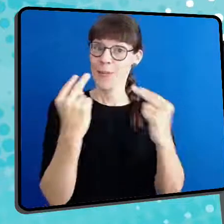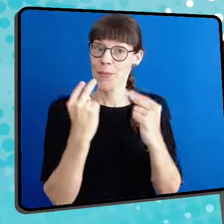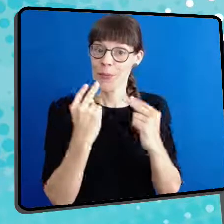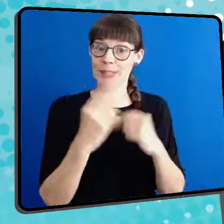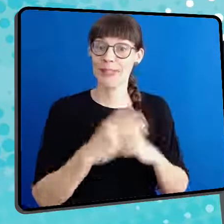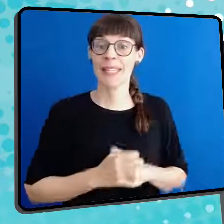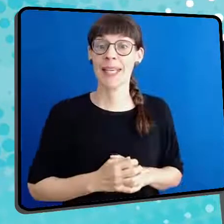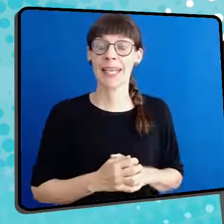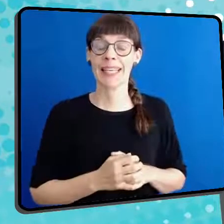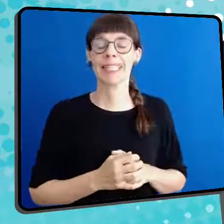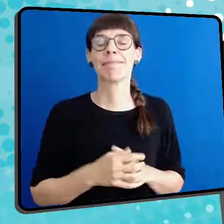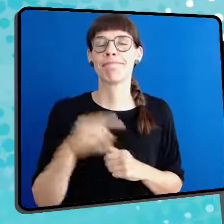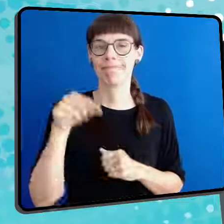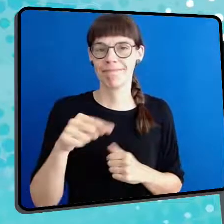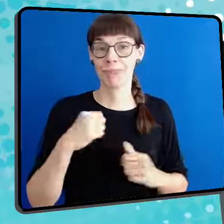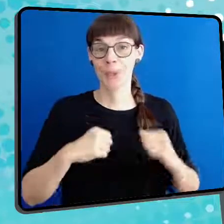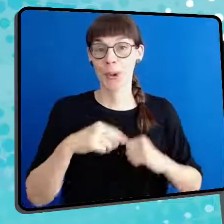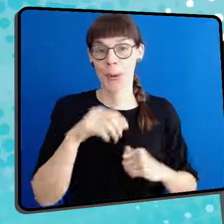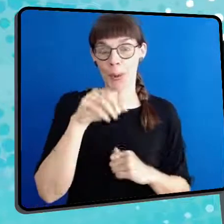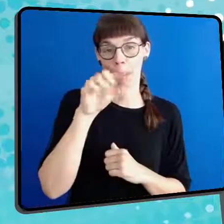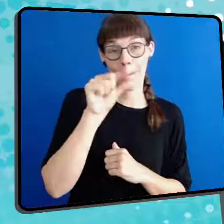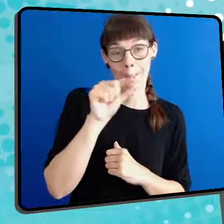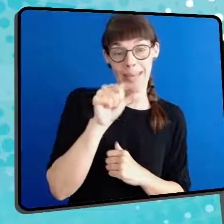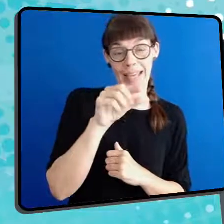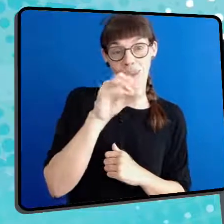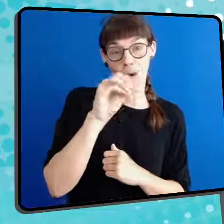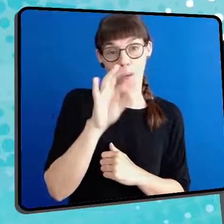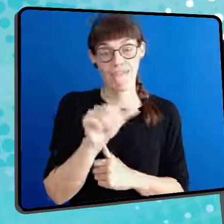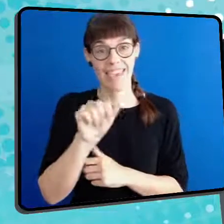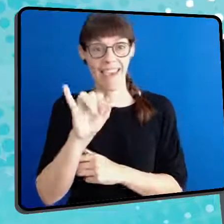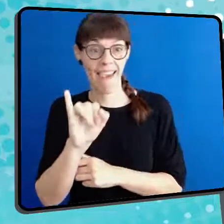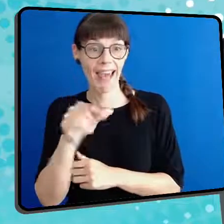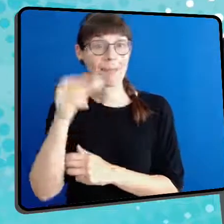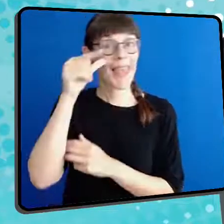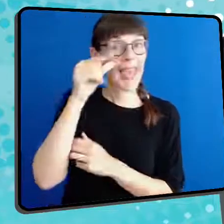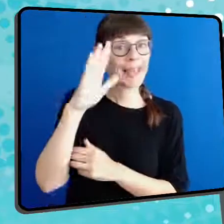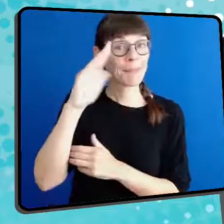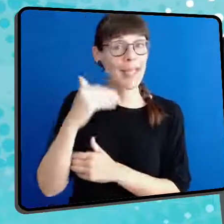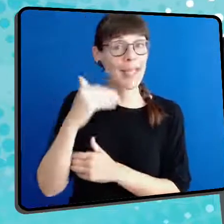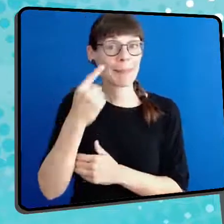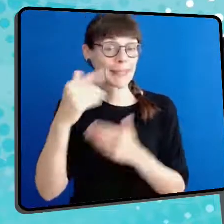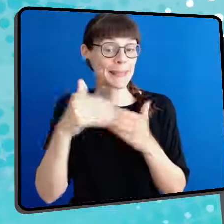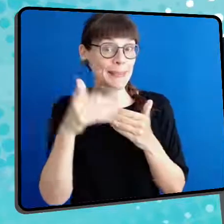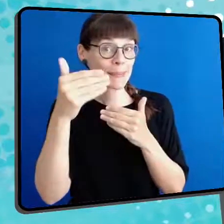This has been a Bit of AI Show with Henk and Amy. We'll see you soon. Bye.